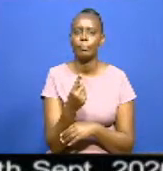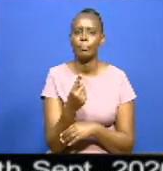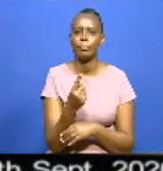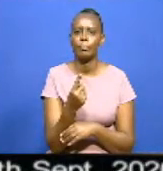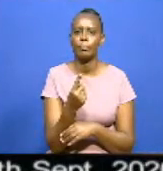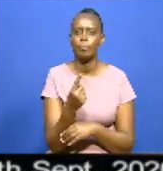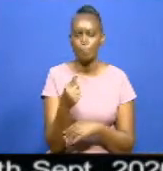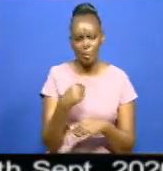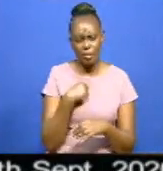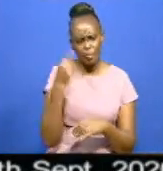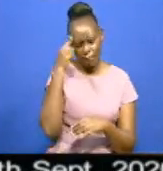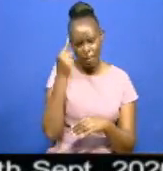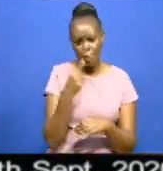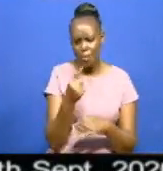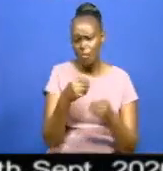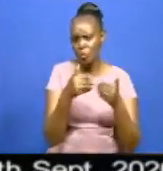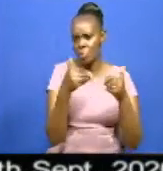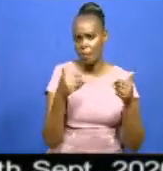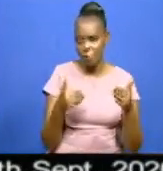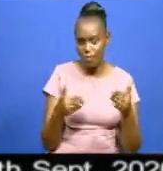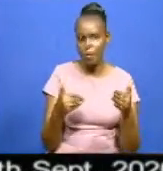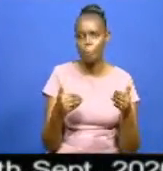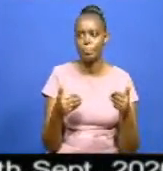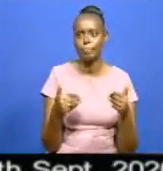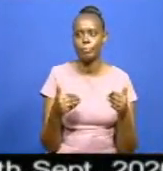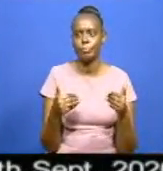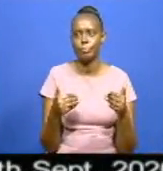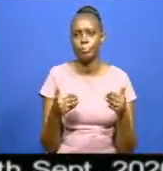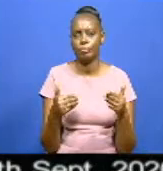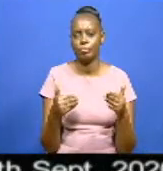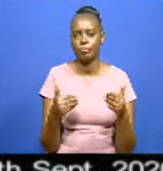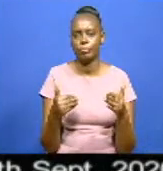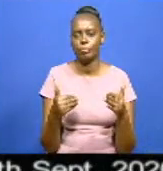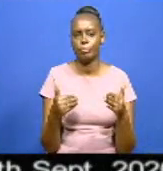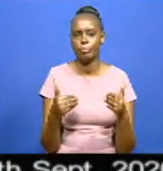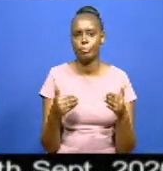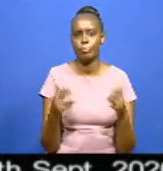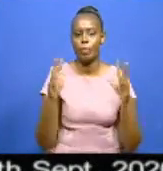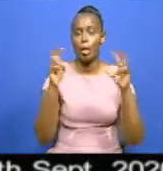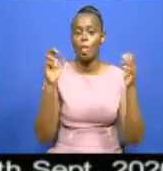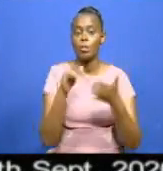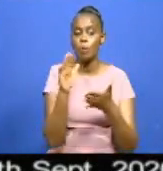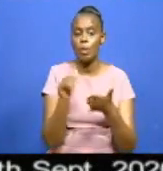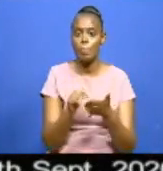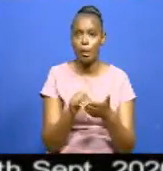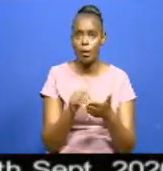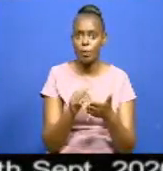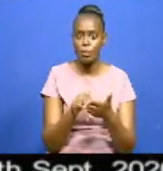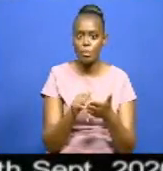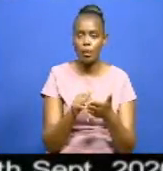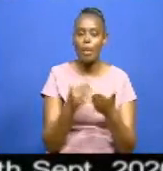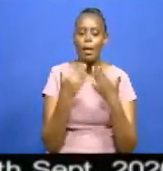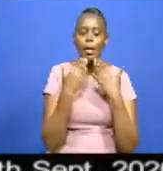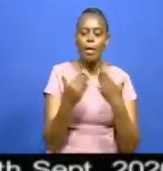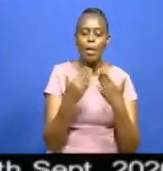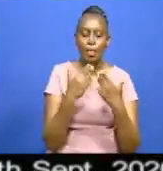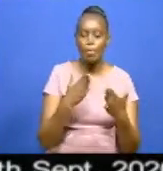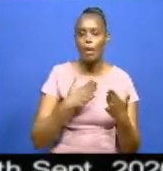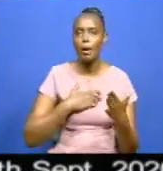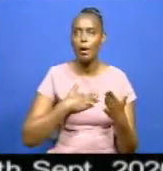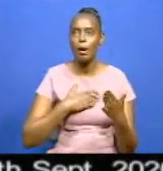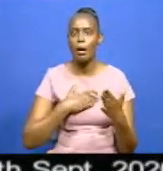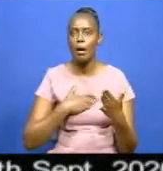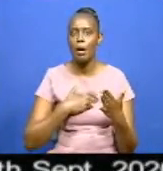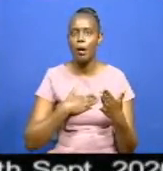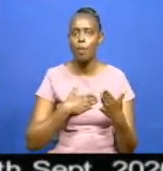and I think I mentioned it, and I don't want to waste a lot of time on it. It's this issue of to thank our